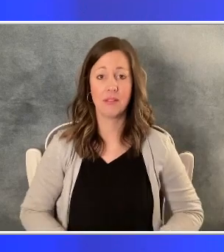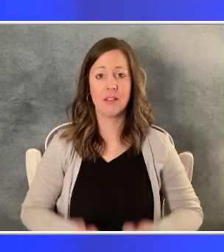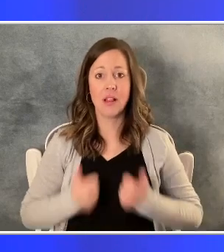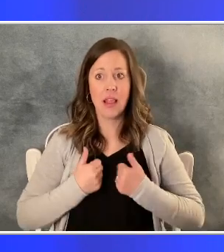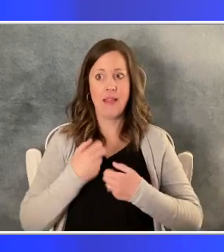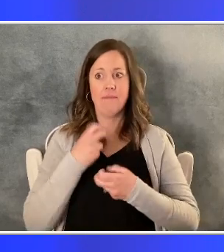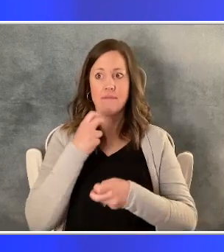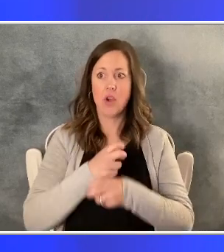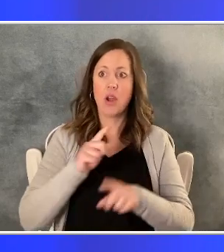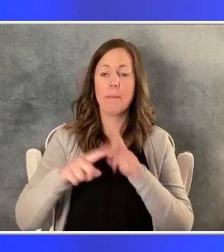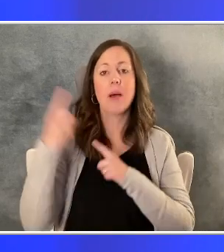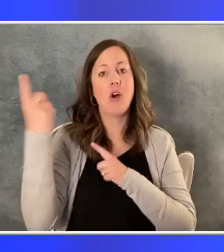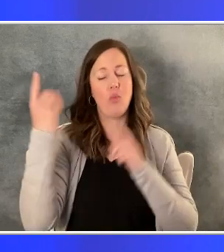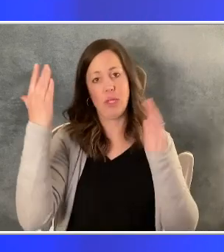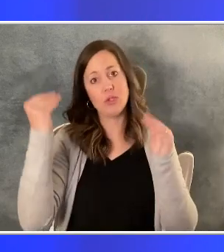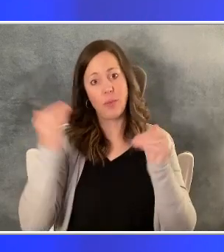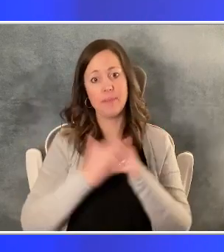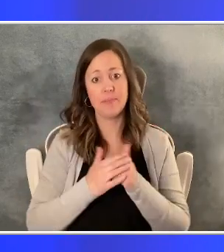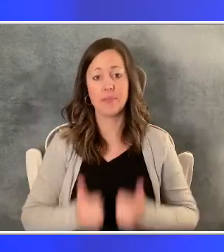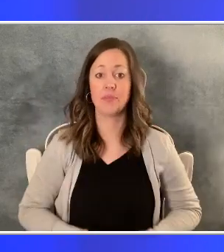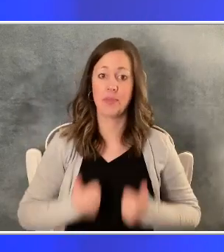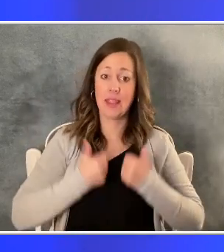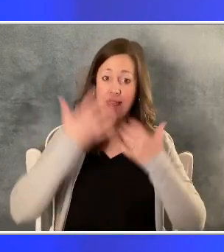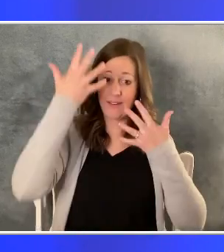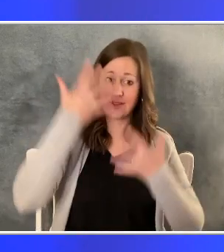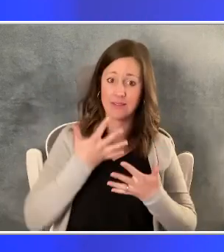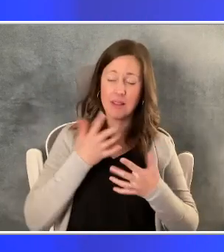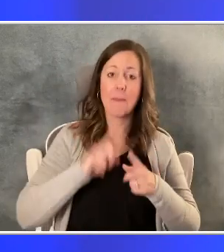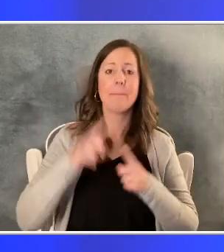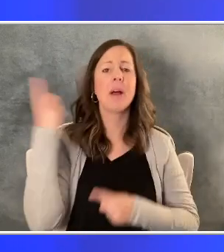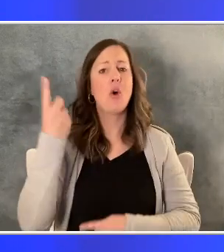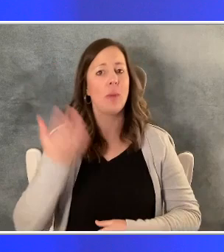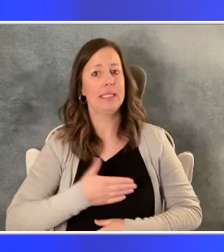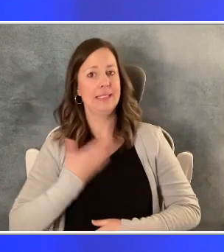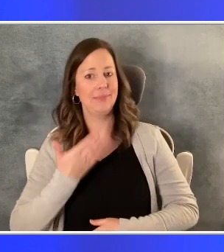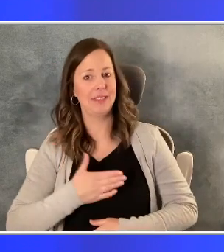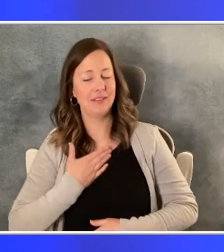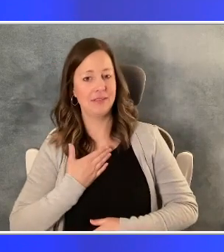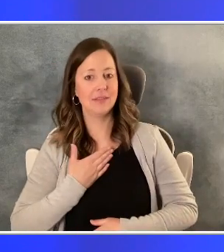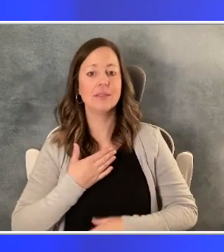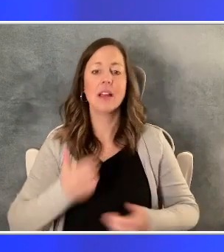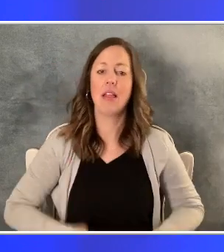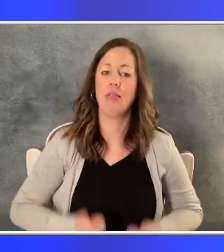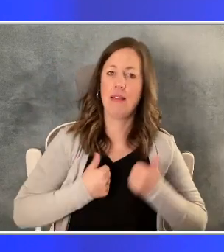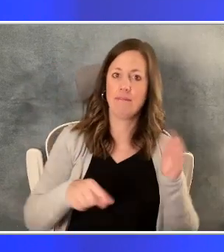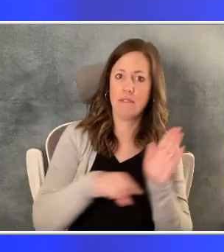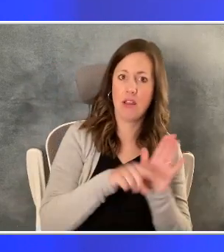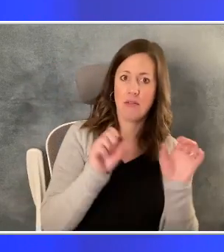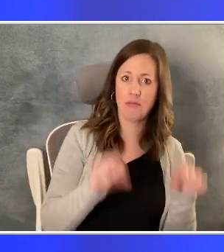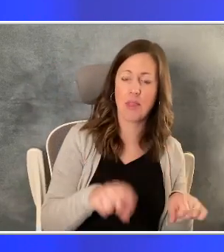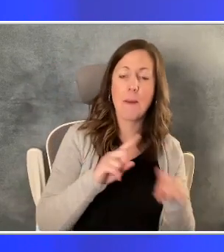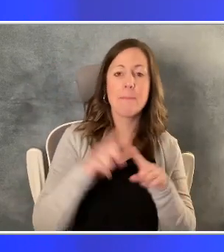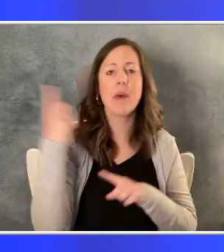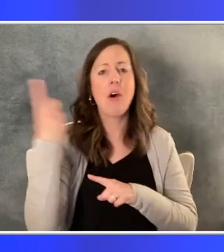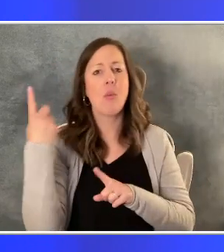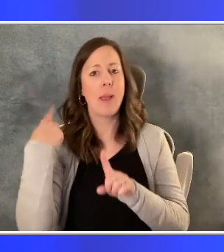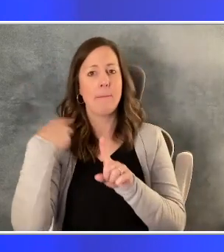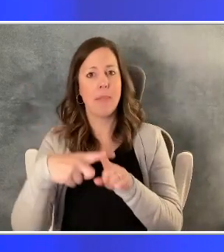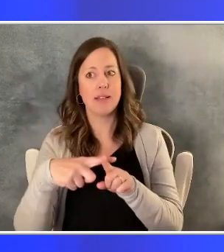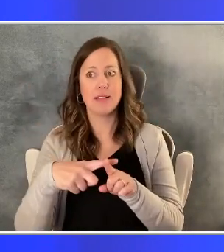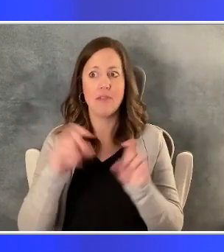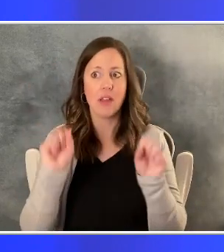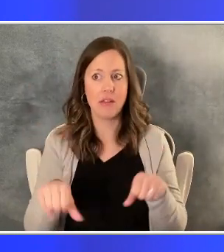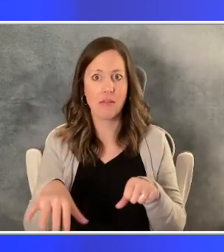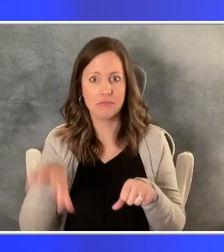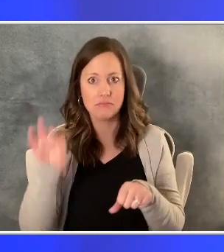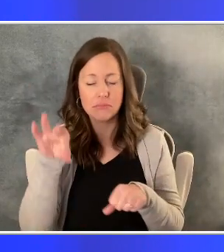hope. Life is sad, but there is always happiness. Life is negative at times, but there is always positivity to be found.